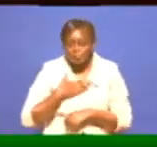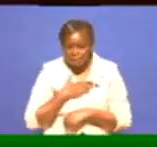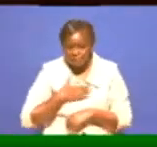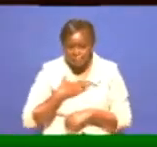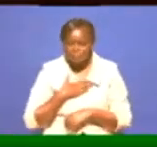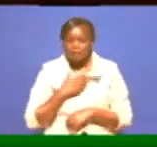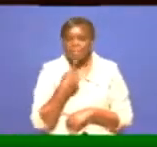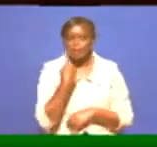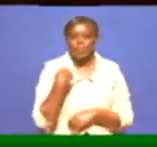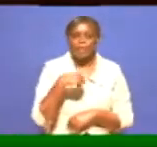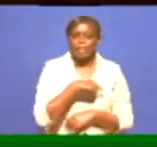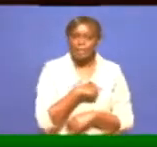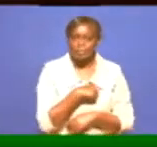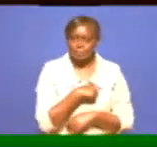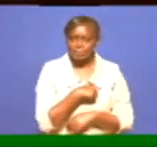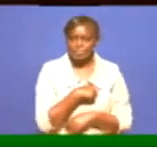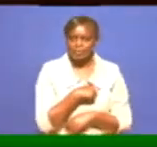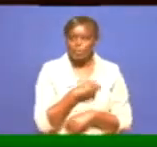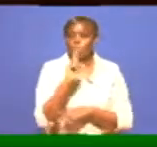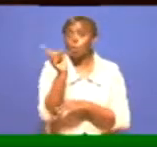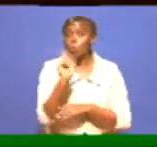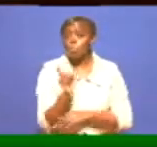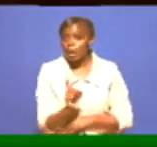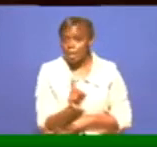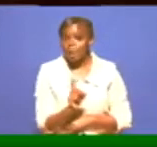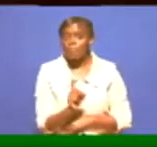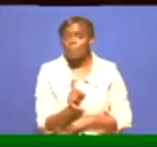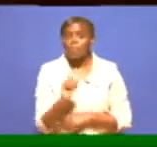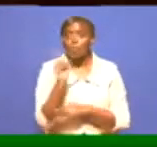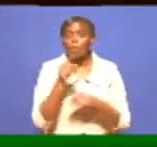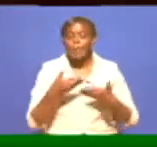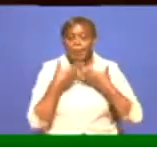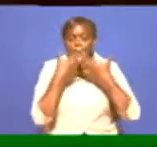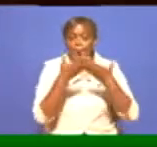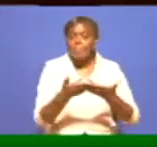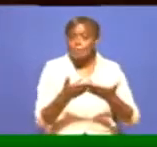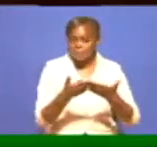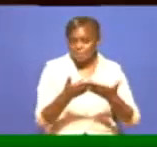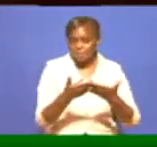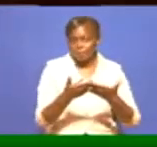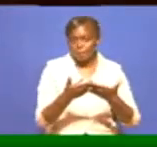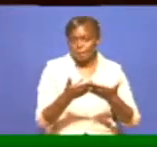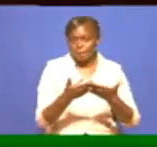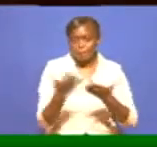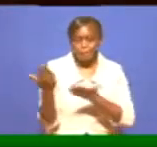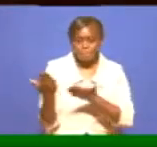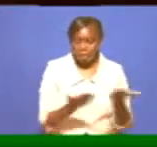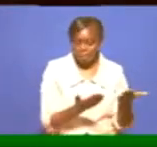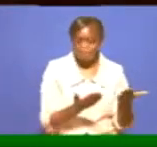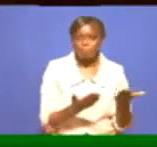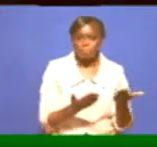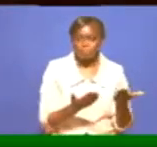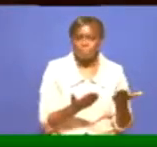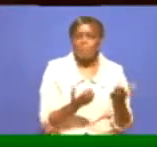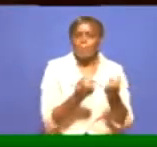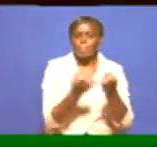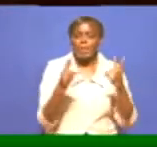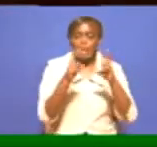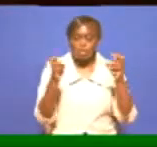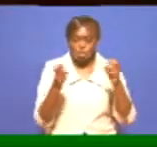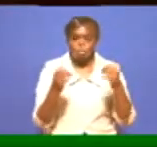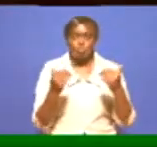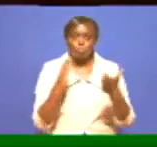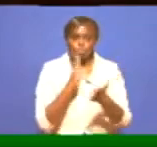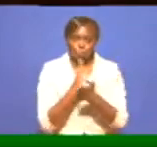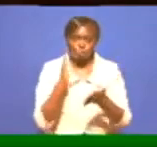tell us this? When is it that you are going to respond to the statement? That's a very critical thing. You have brought many, many issues, yes,